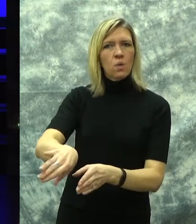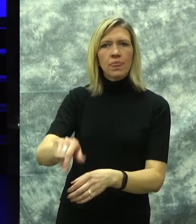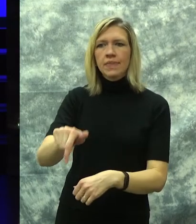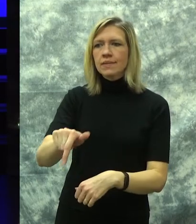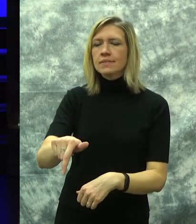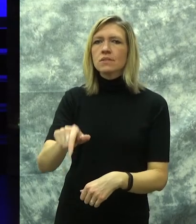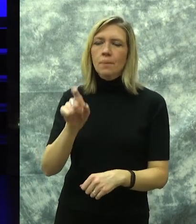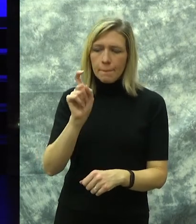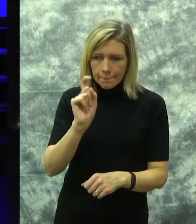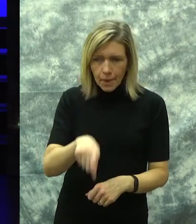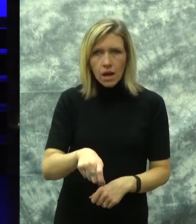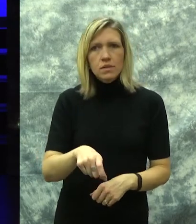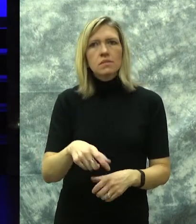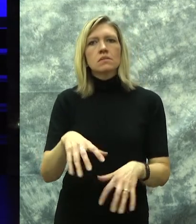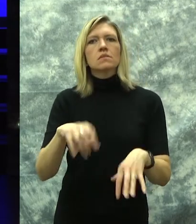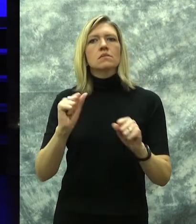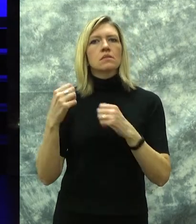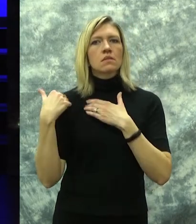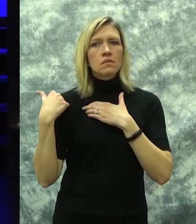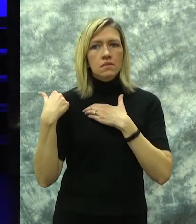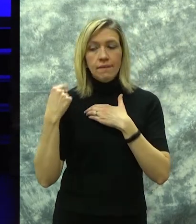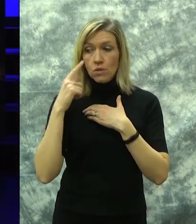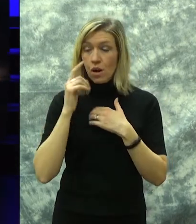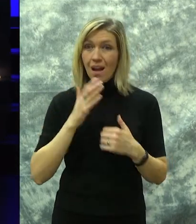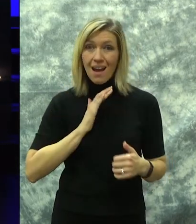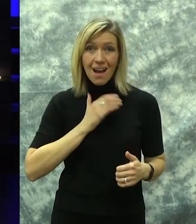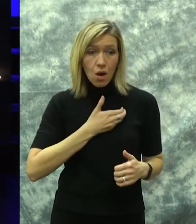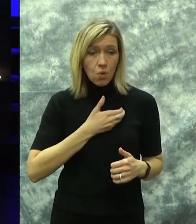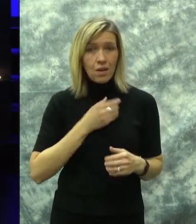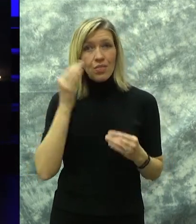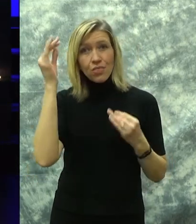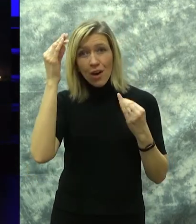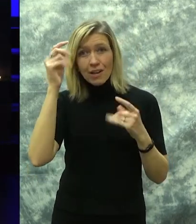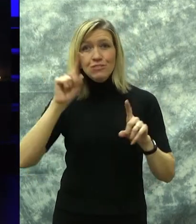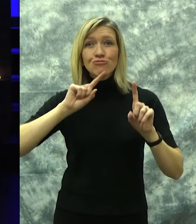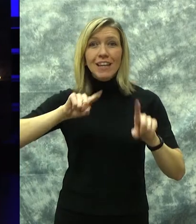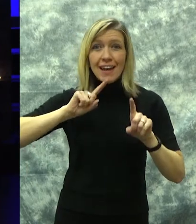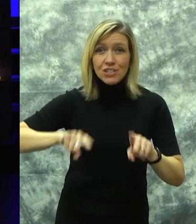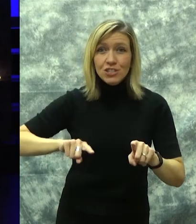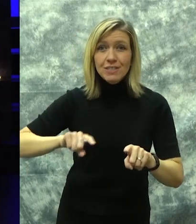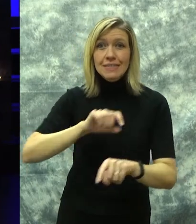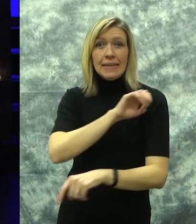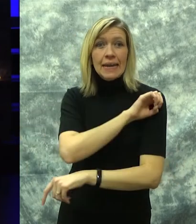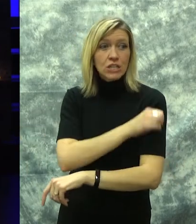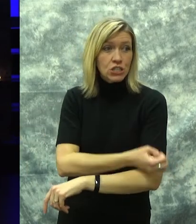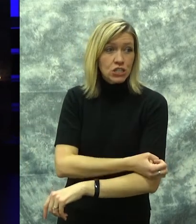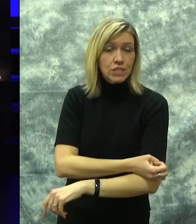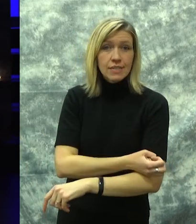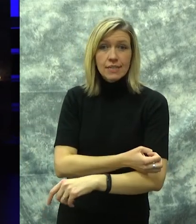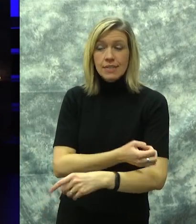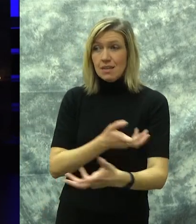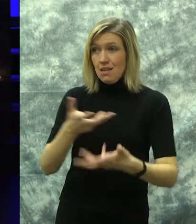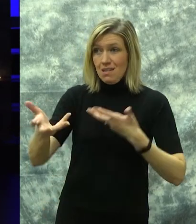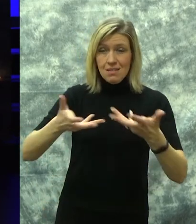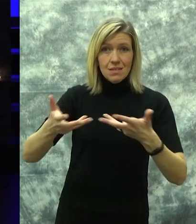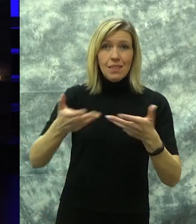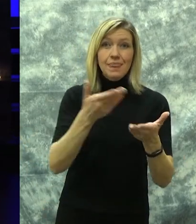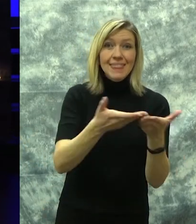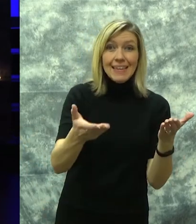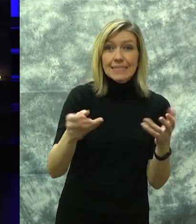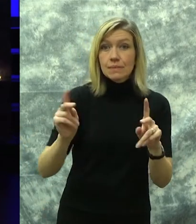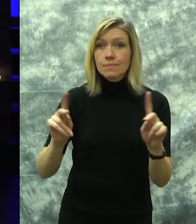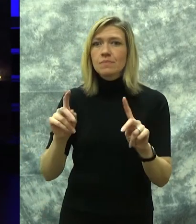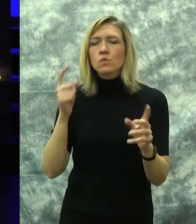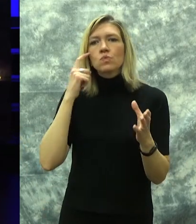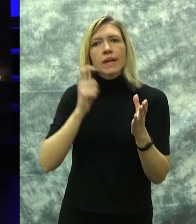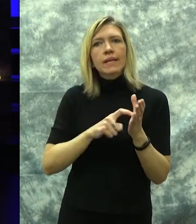our own thoughts, our own reactions, our own energy towards things and people, recognizing that we can